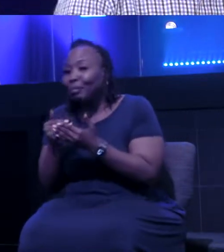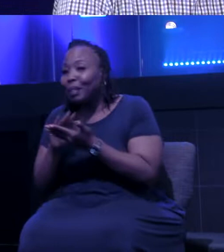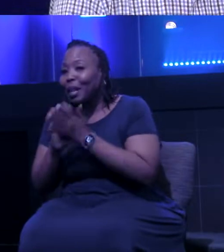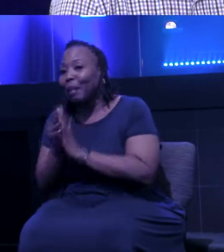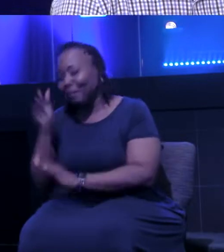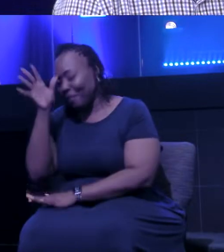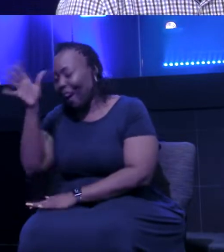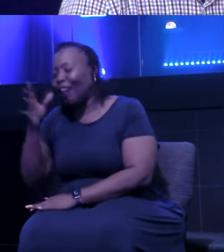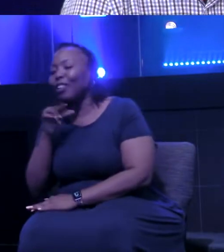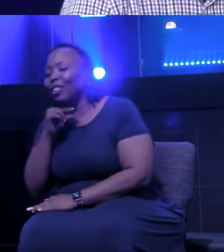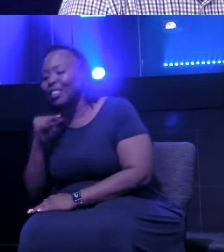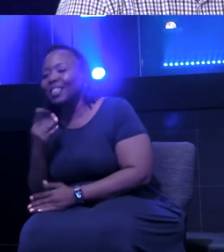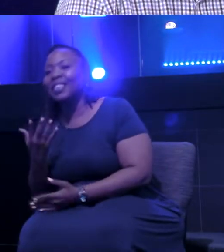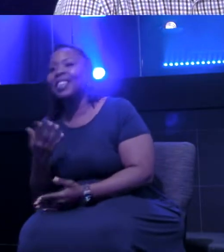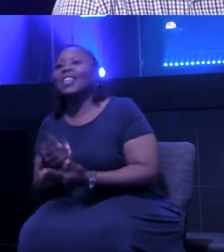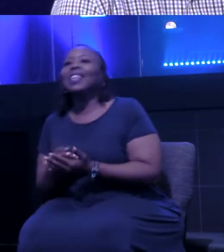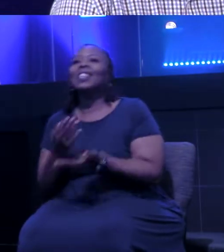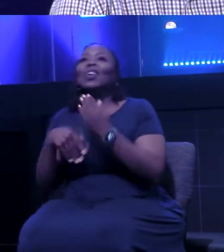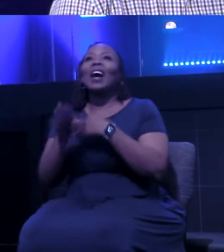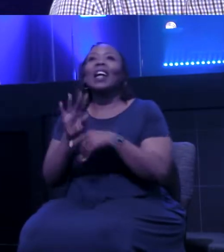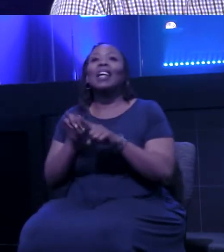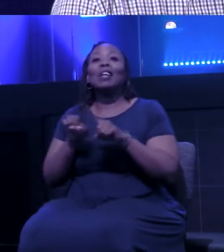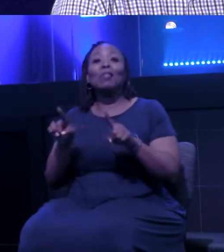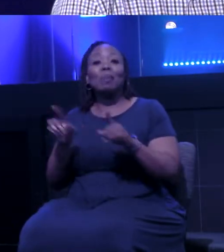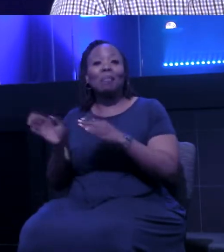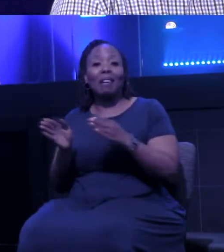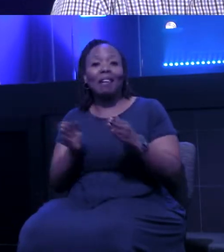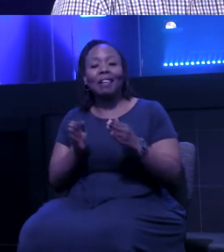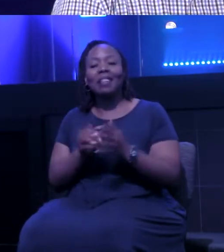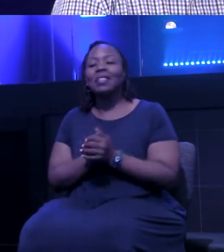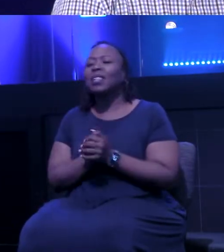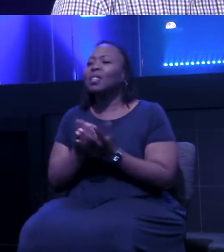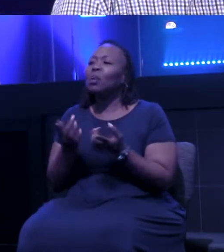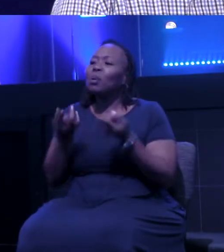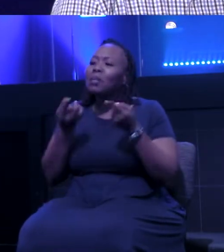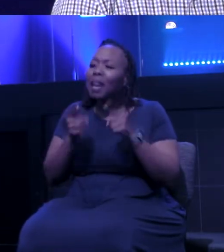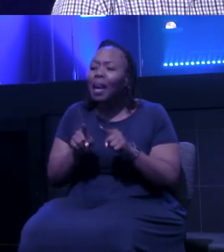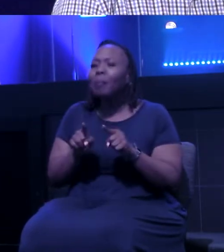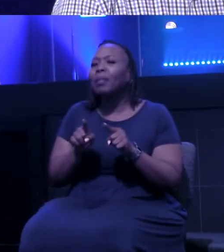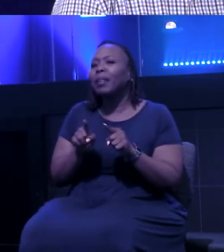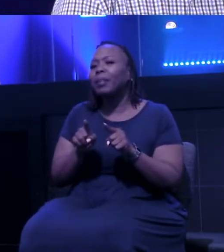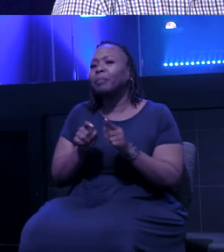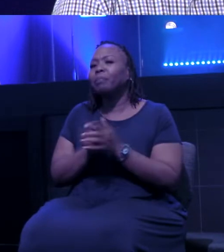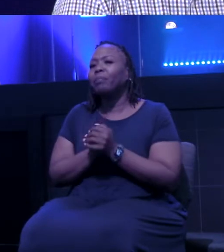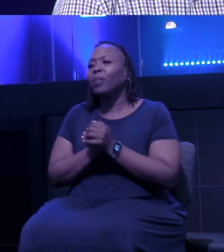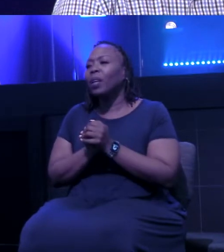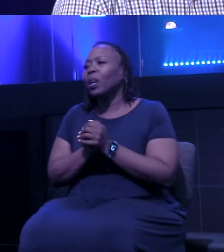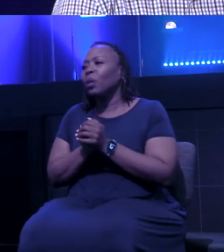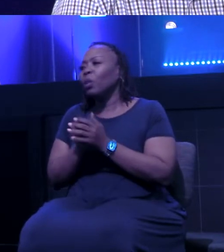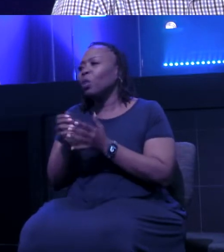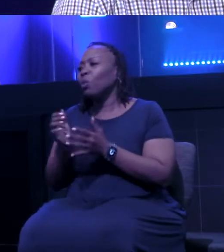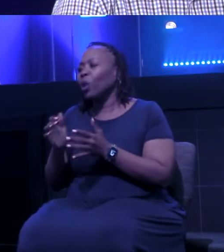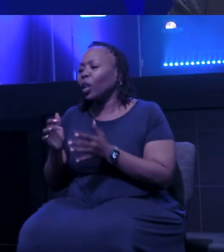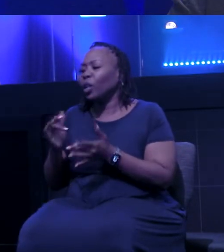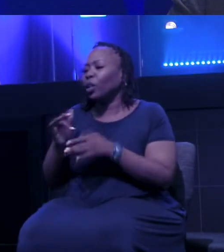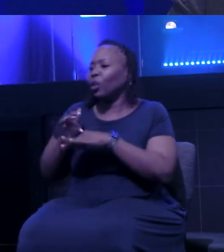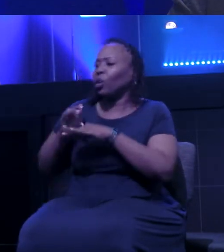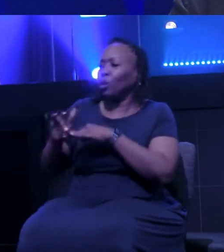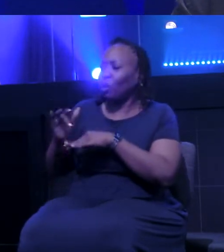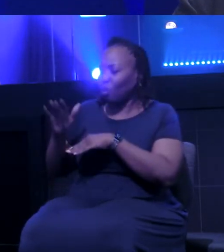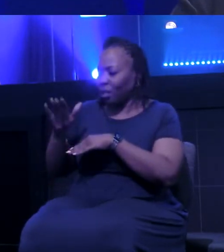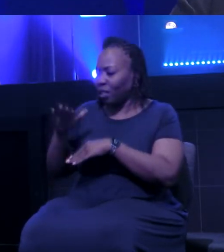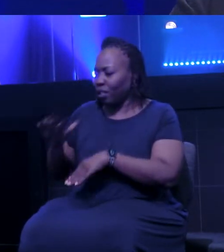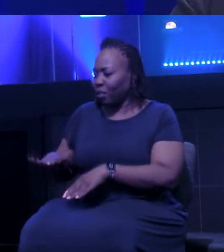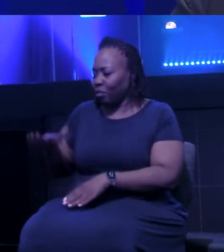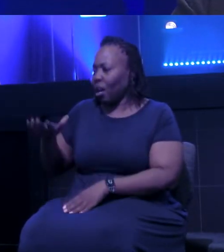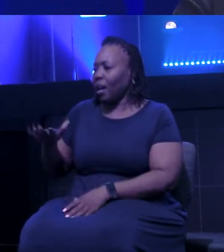for you. Yes, but absolutely. Yeah, so... But what was going on when you were, you know, an early adolescent? Yeah, I